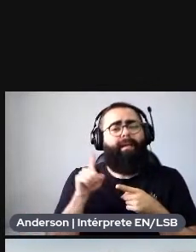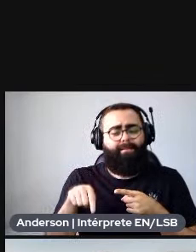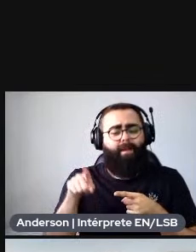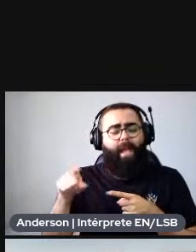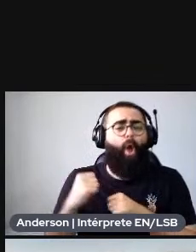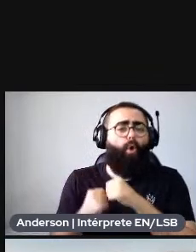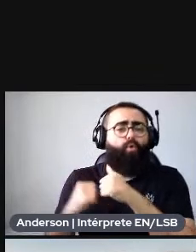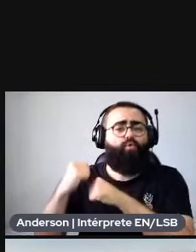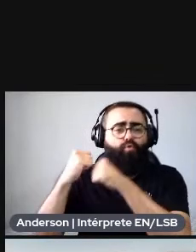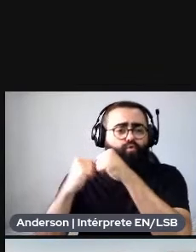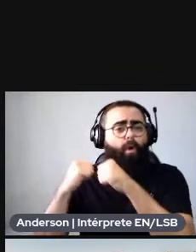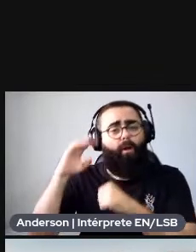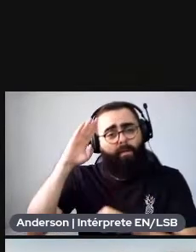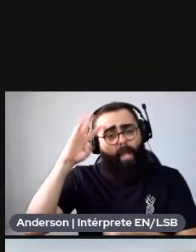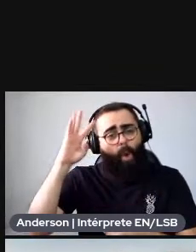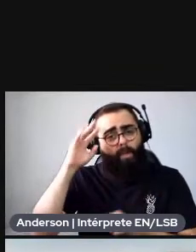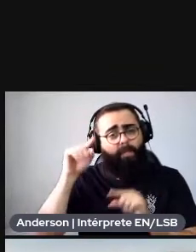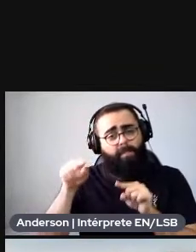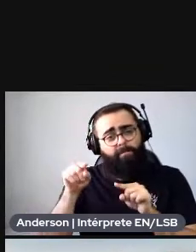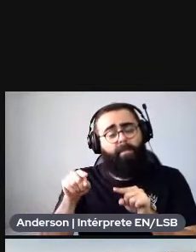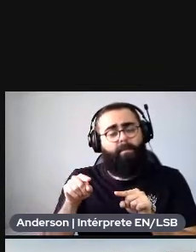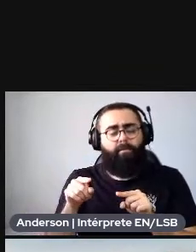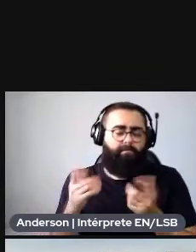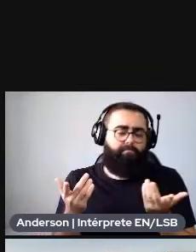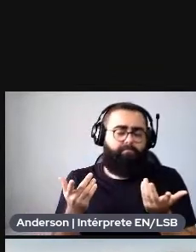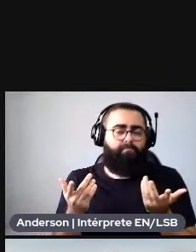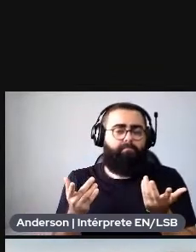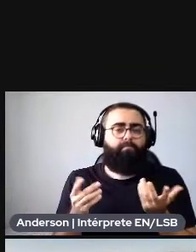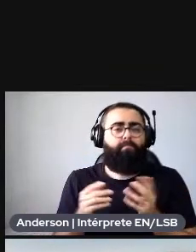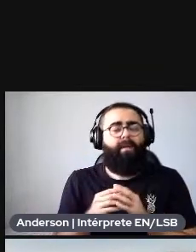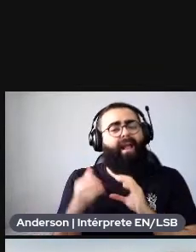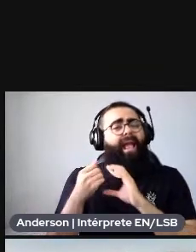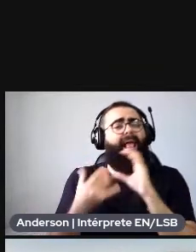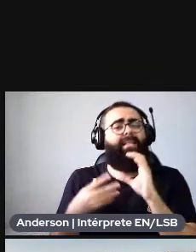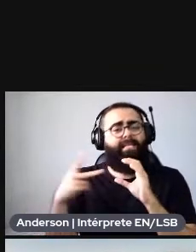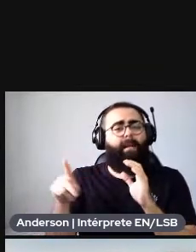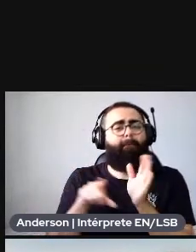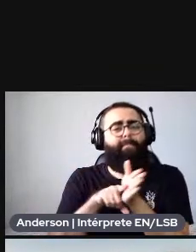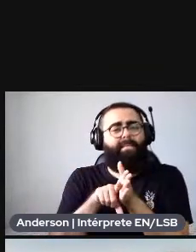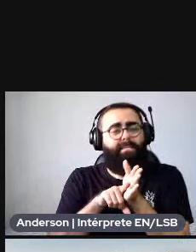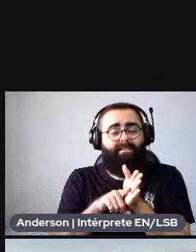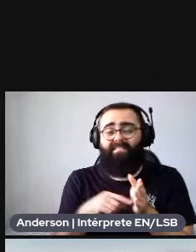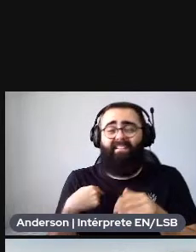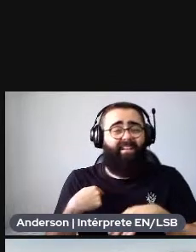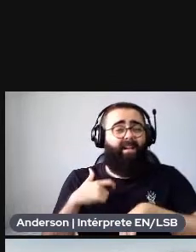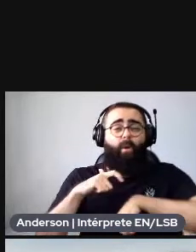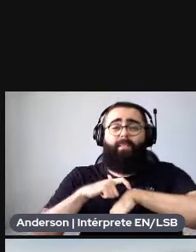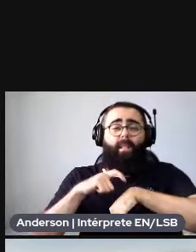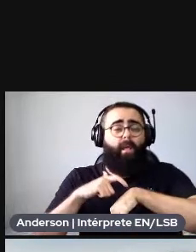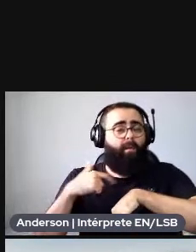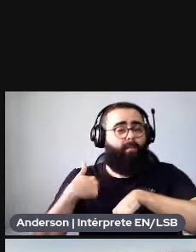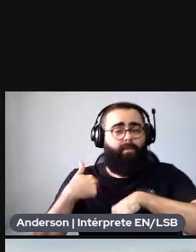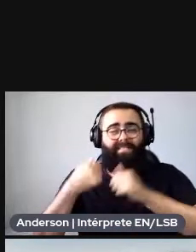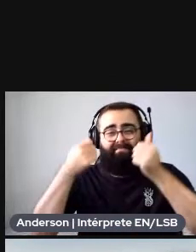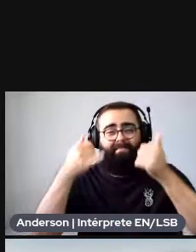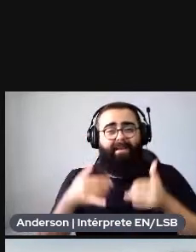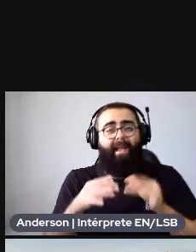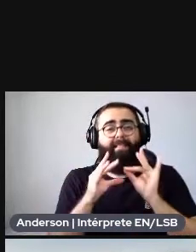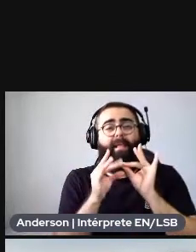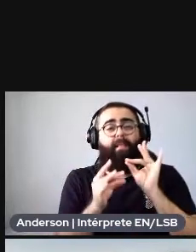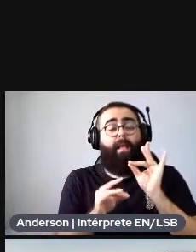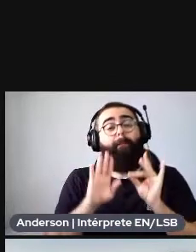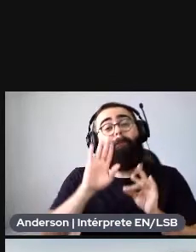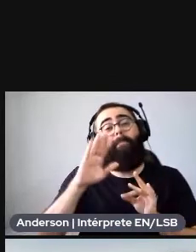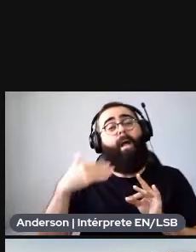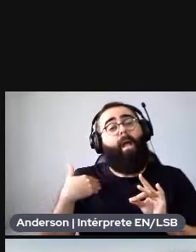approach to ask that kind of questions. Now, I don't have time to go into a lot of detail, but I postulate that